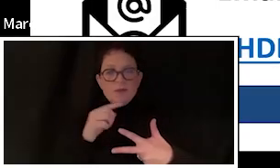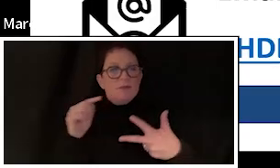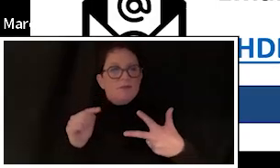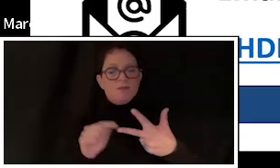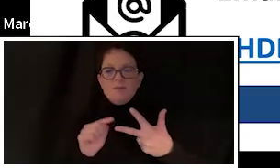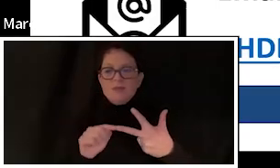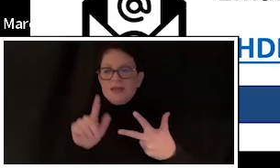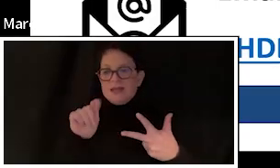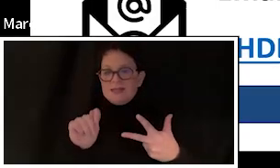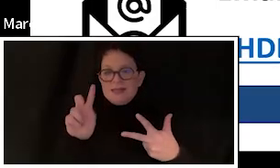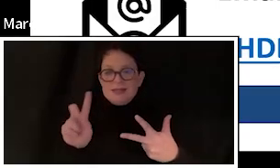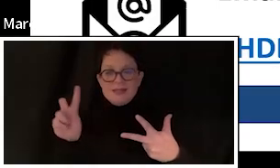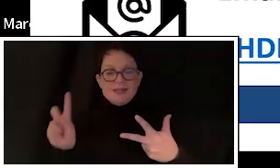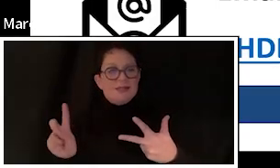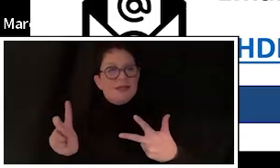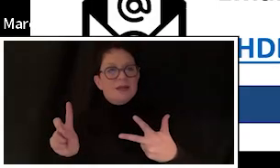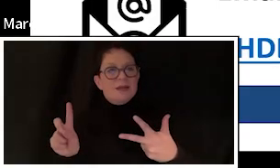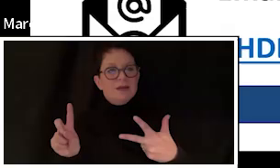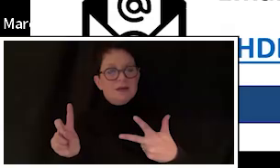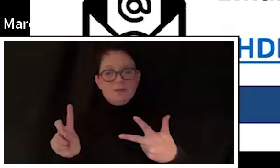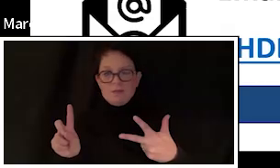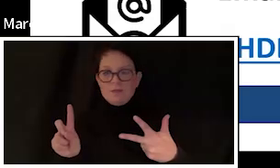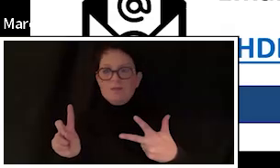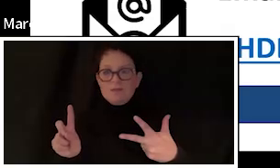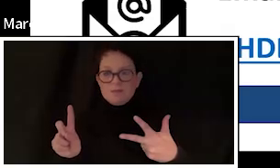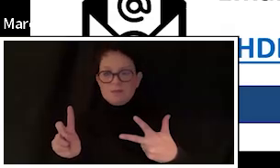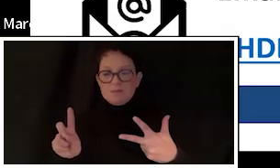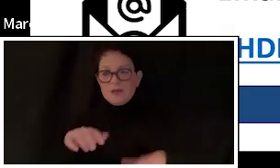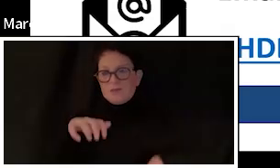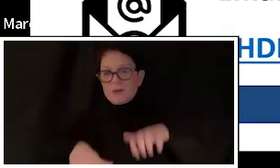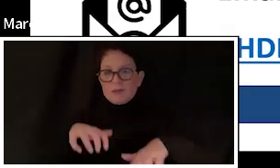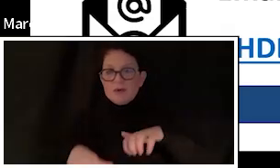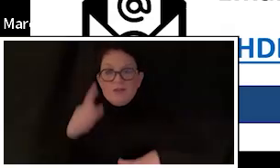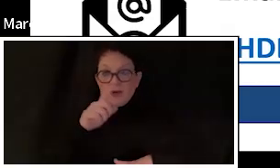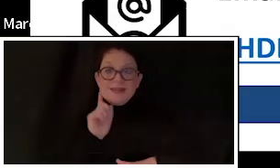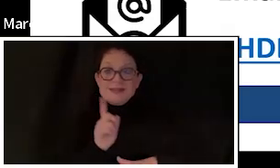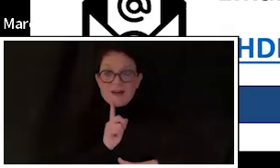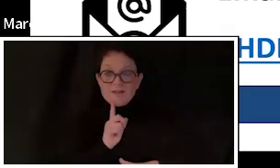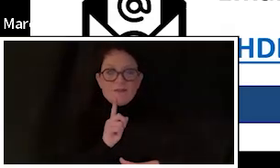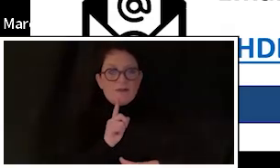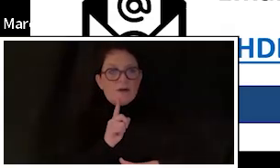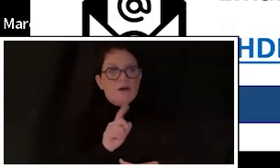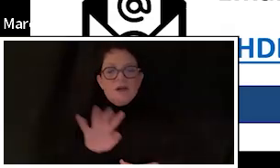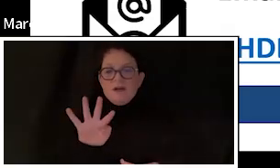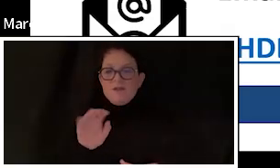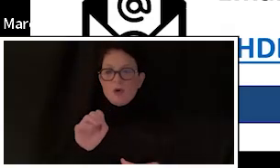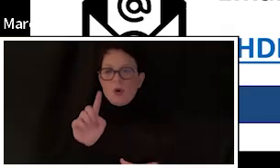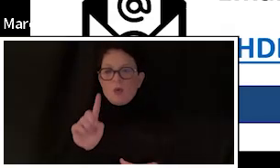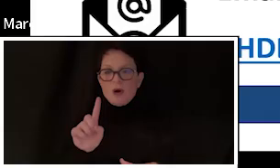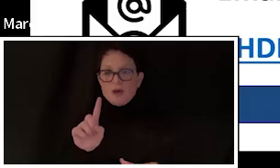401-462-3014. And then we also have the telecommunication device for the deaf, and that line